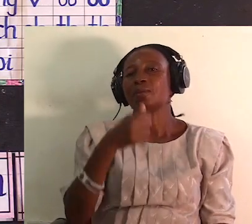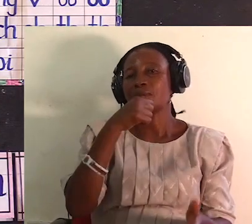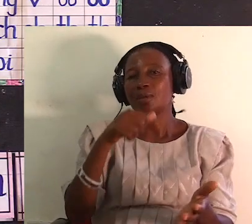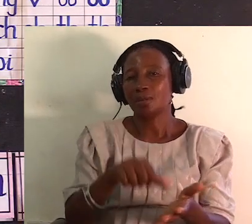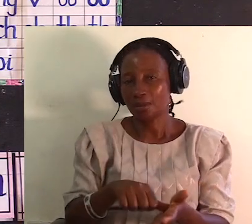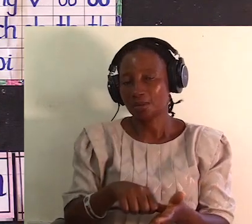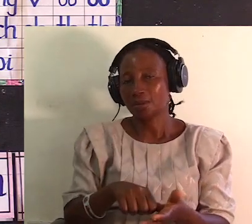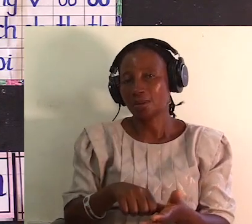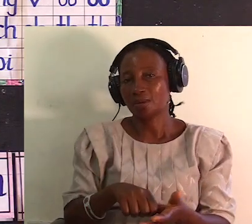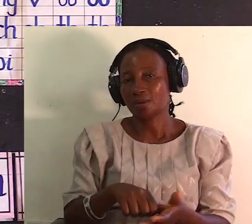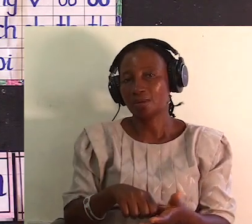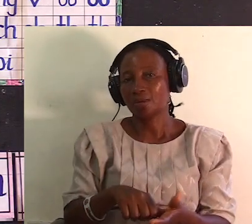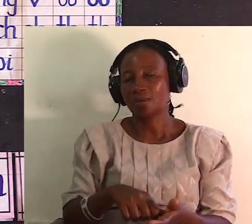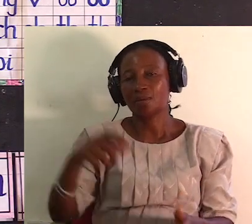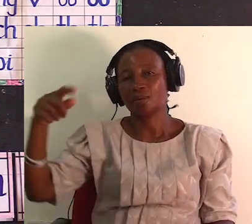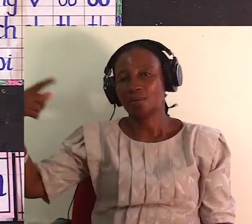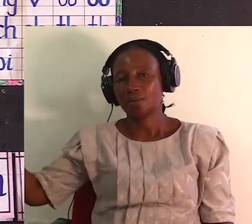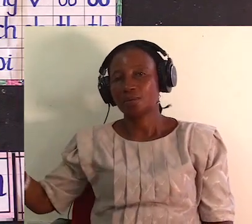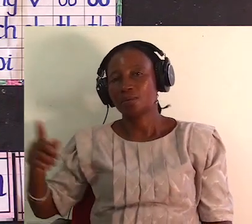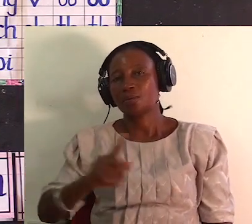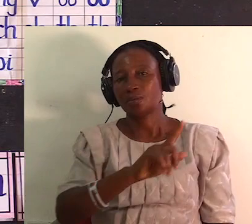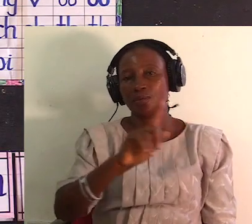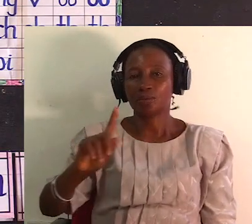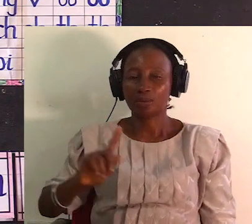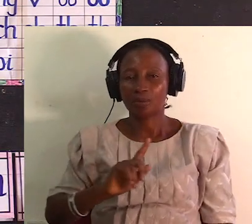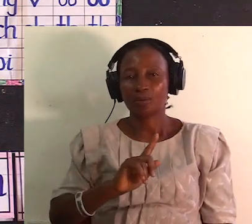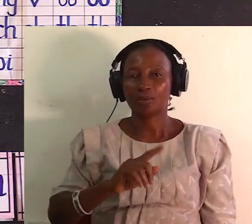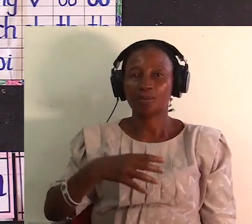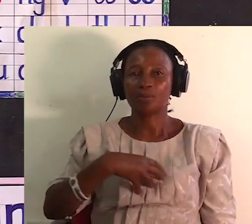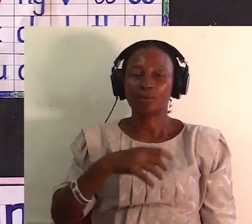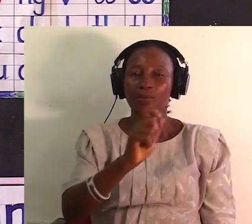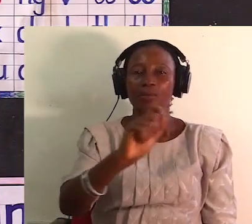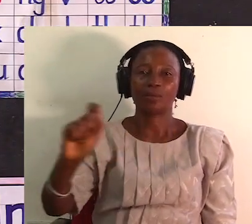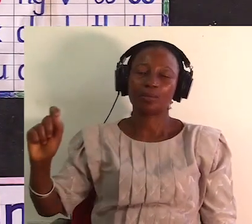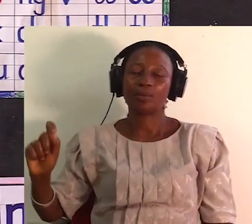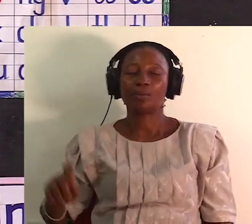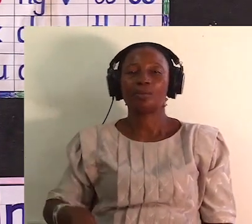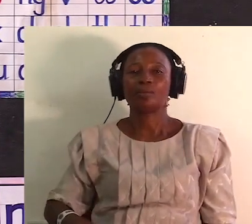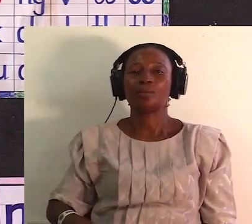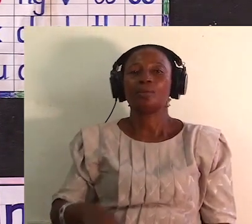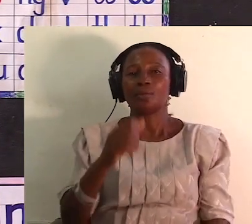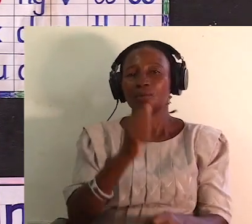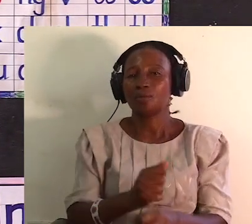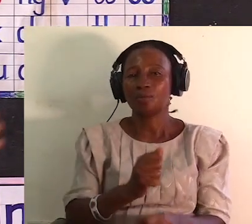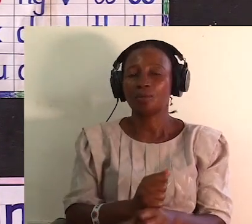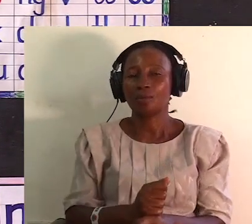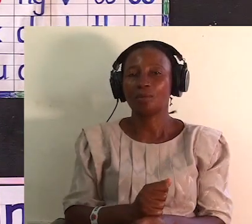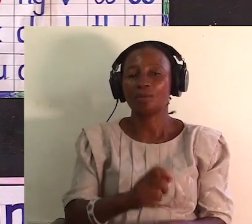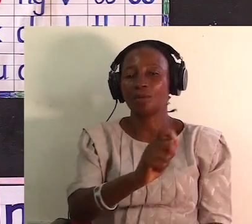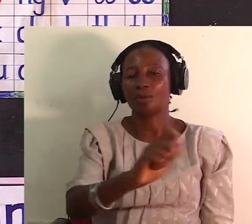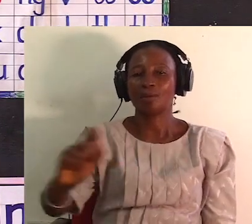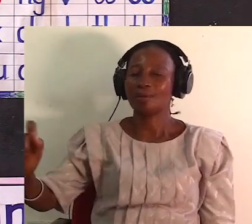So that skill also is very important because you need to be a very good handwriter. Continue. So if